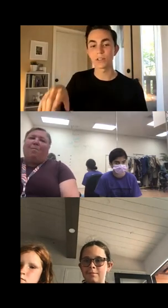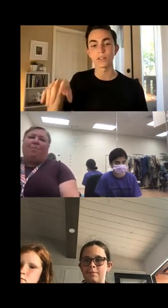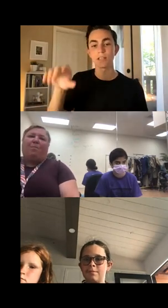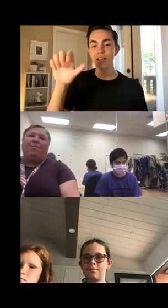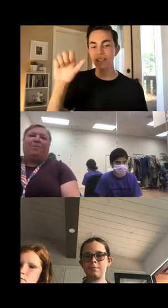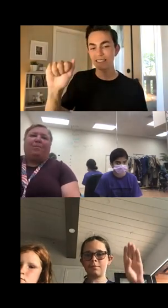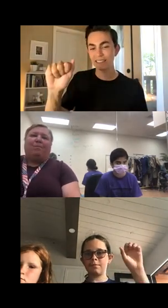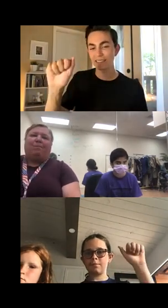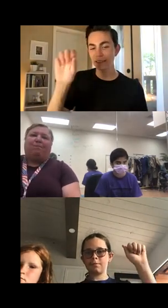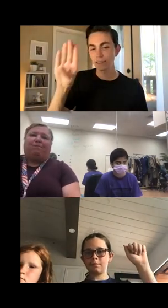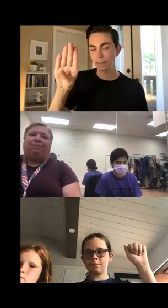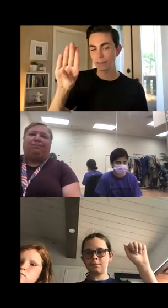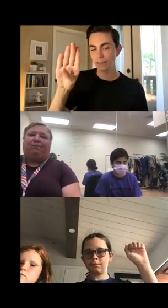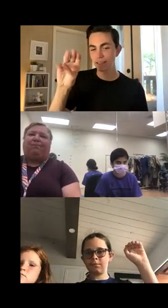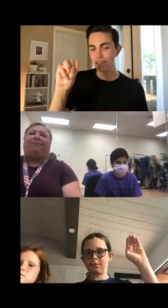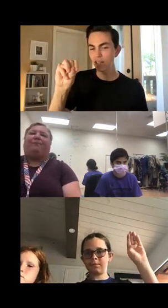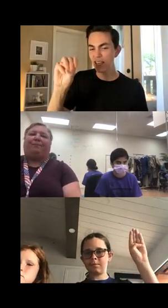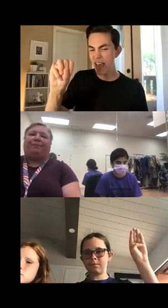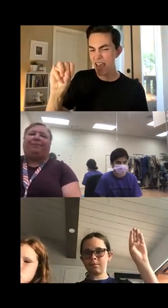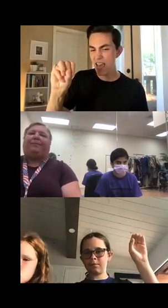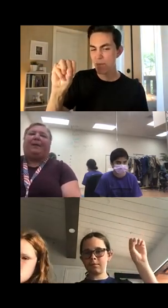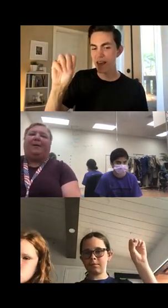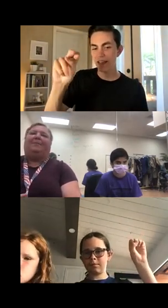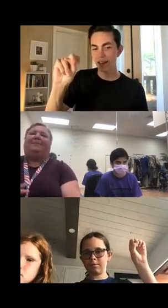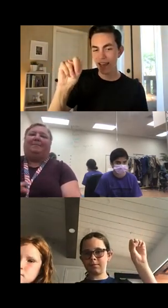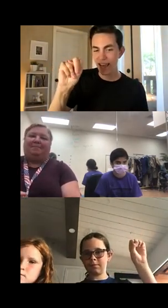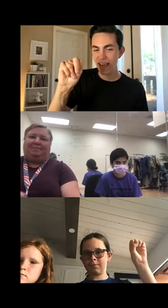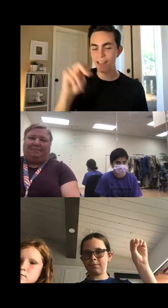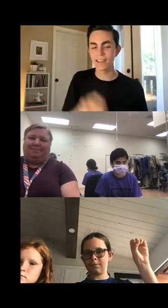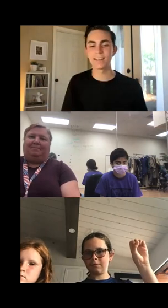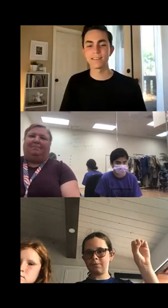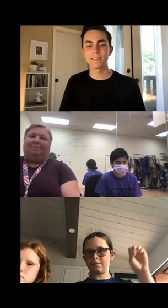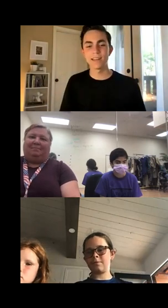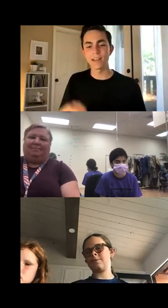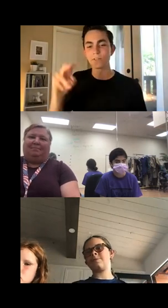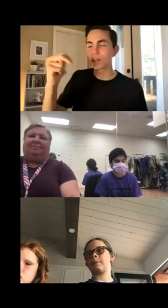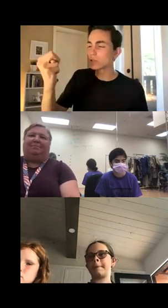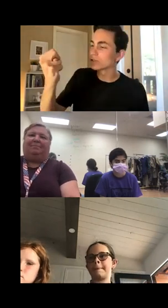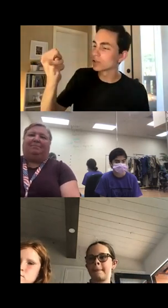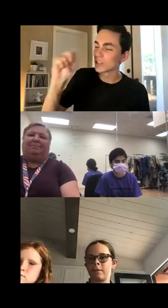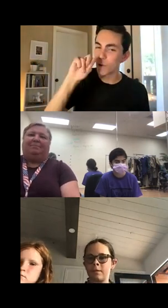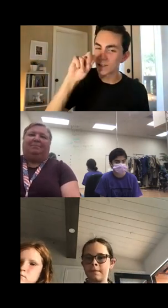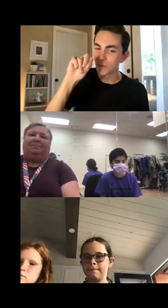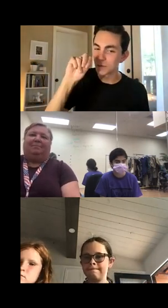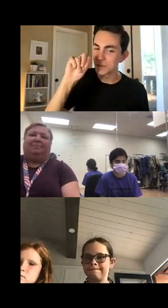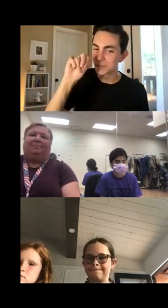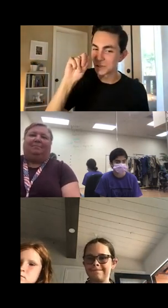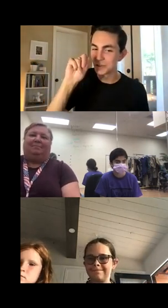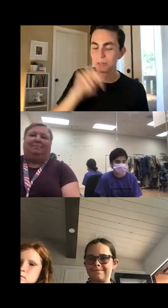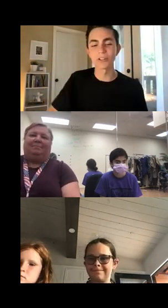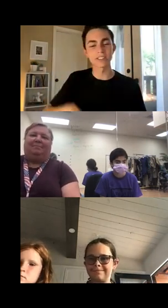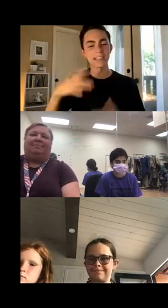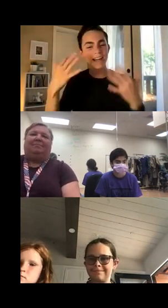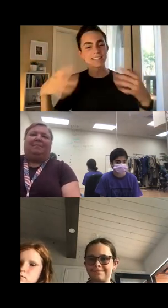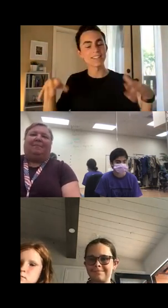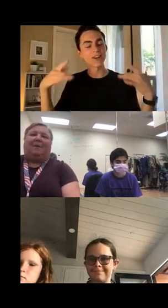letter like a, see how like M and N. If your knuckles are turning white, you might be doing a little too